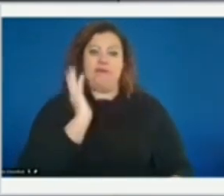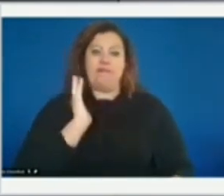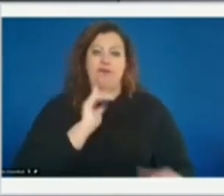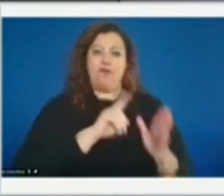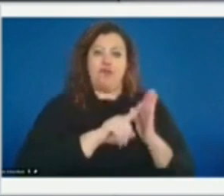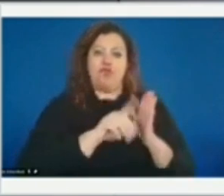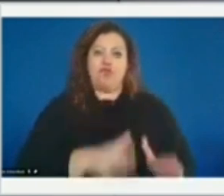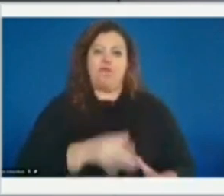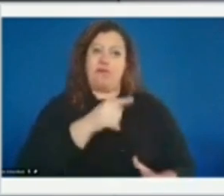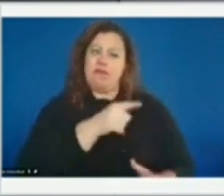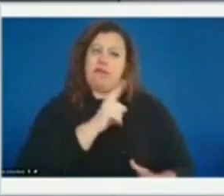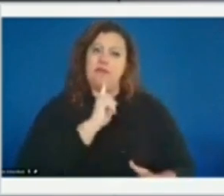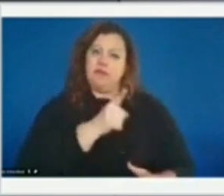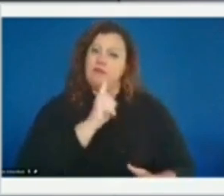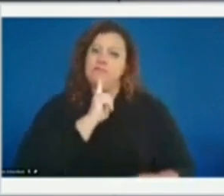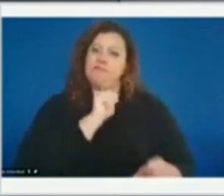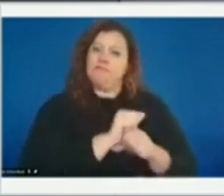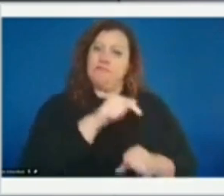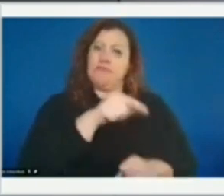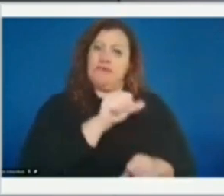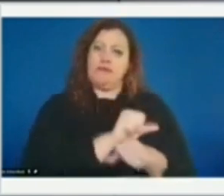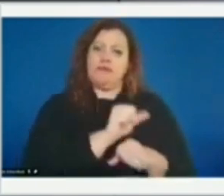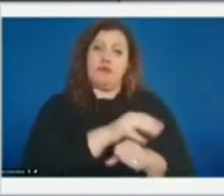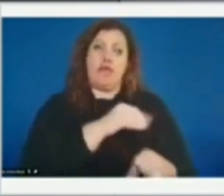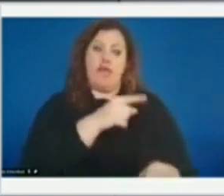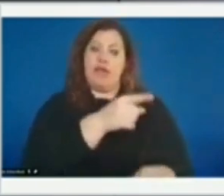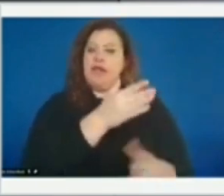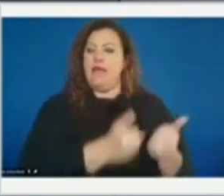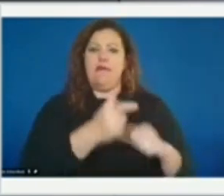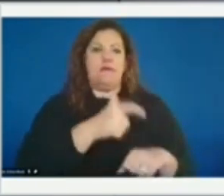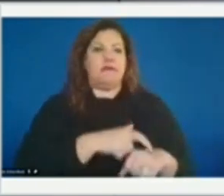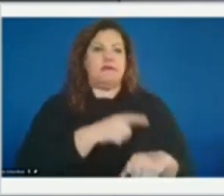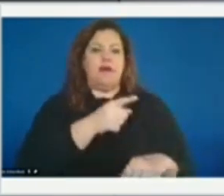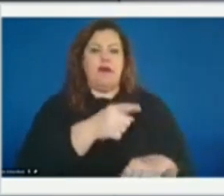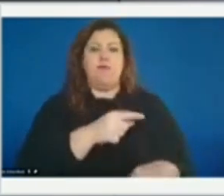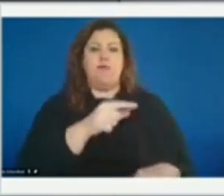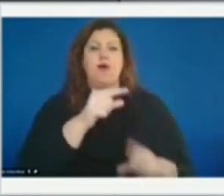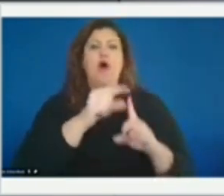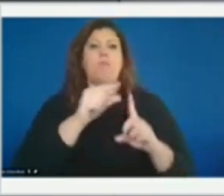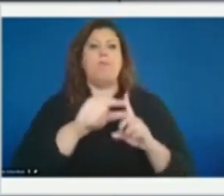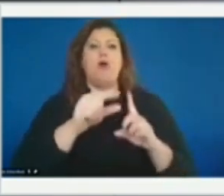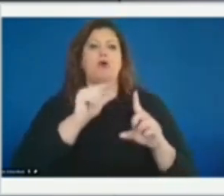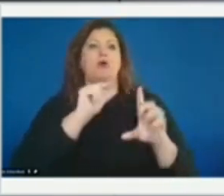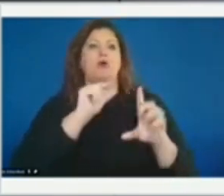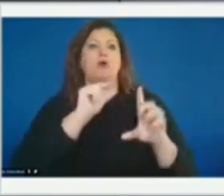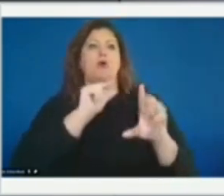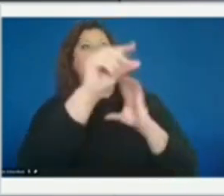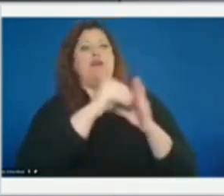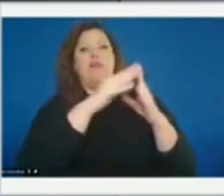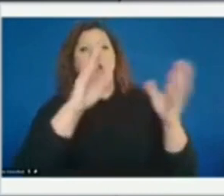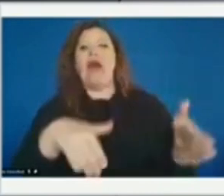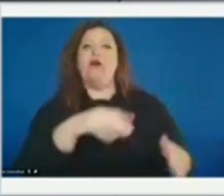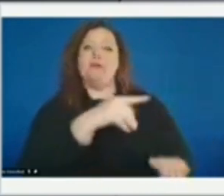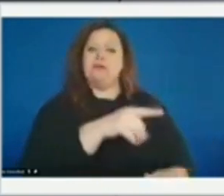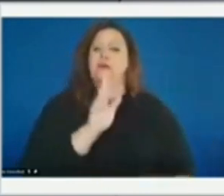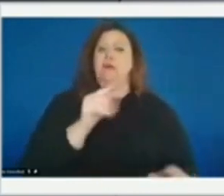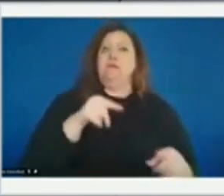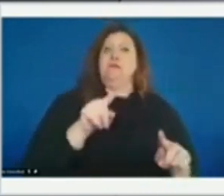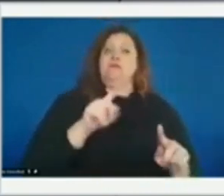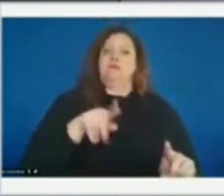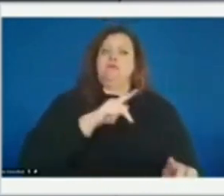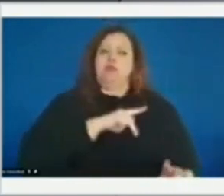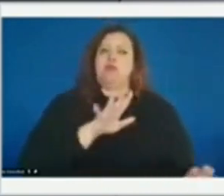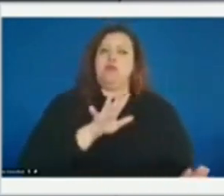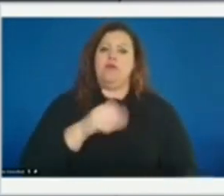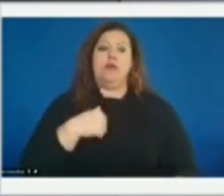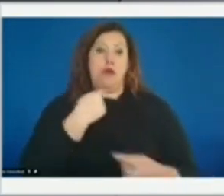this work and who takes it personally every time a bullet flies through somebody's house. And so what I'll say to the community is, and again,